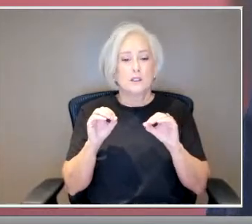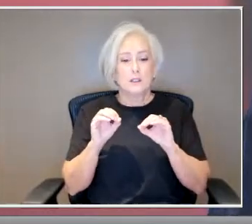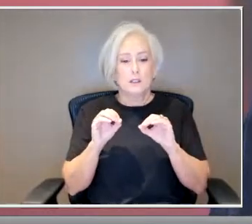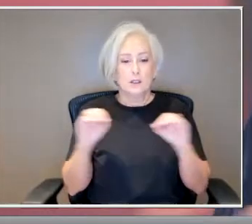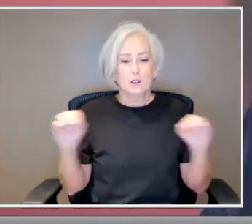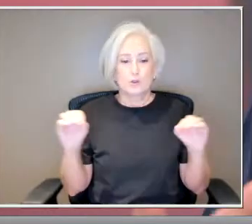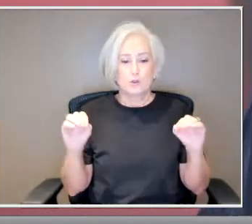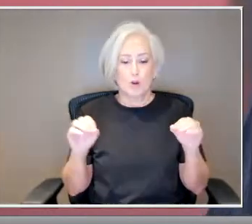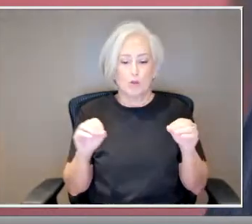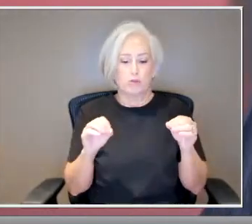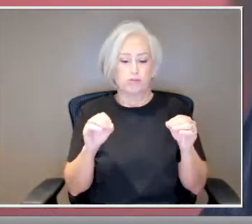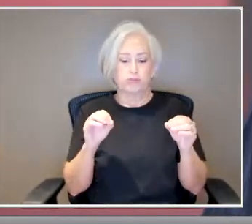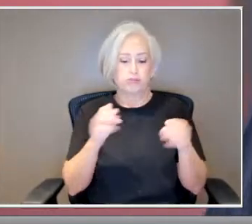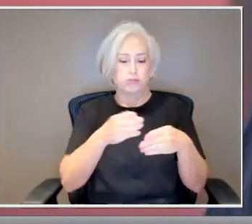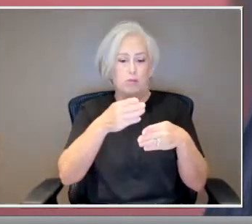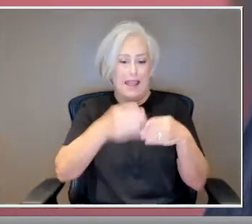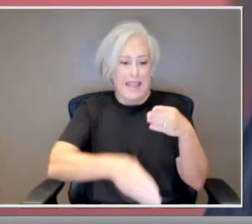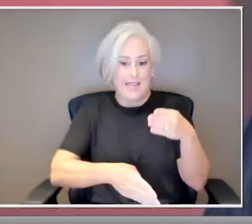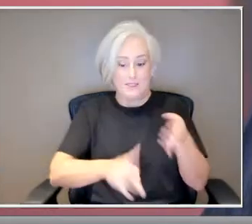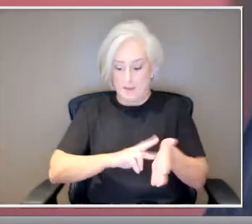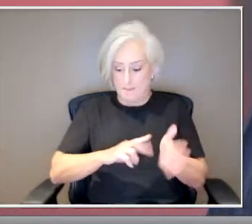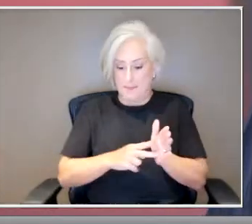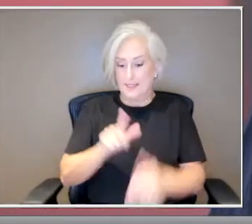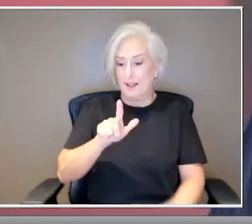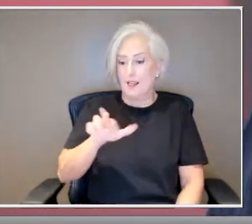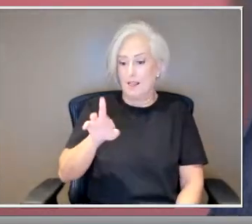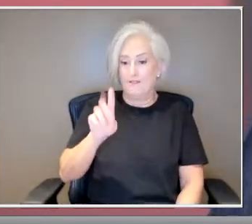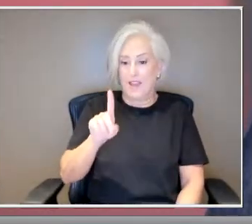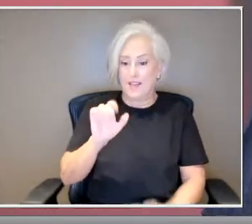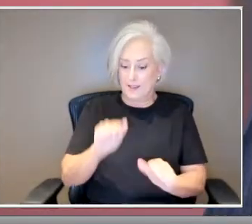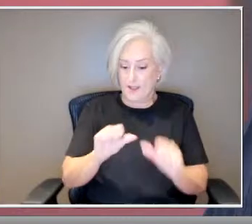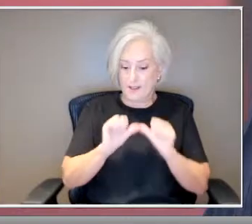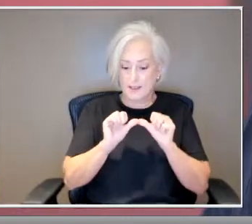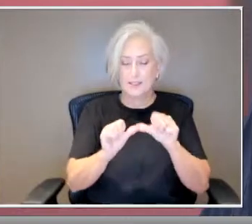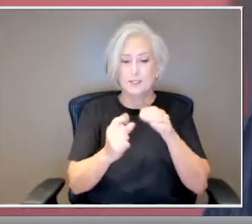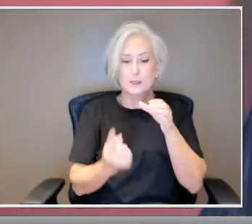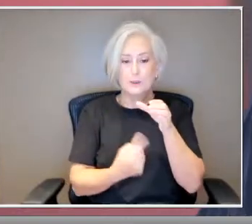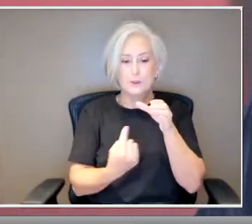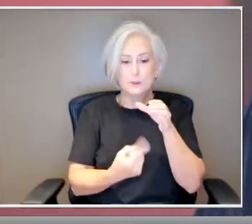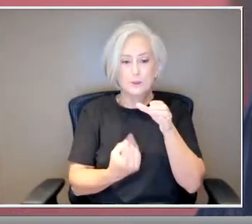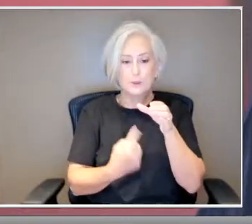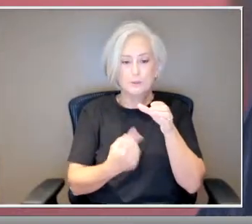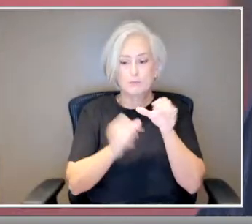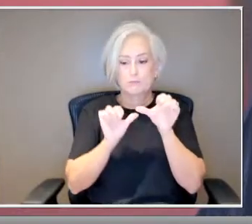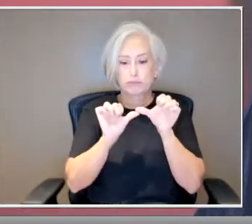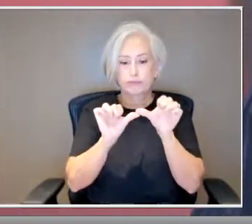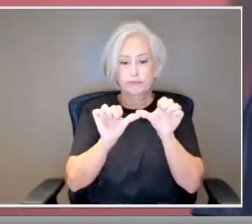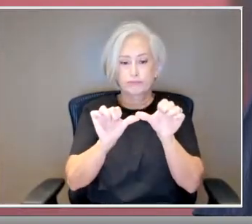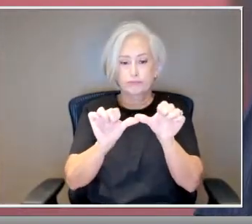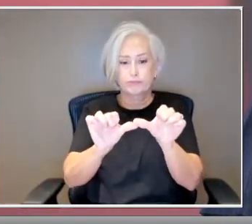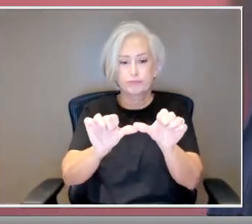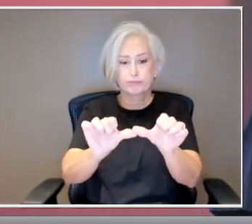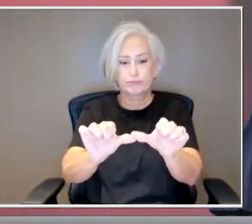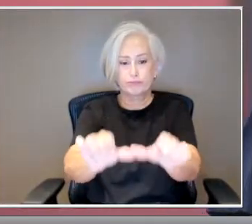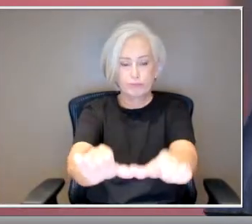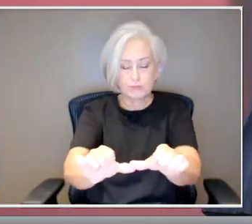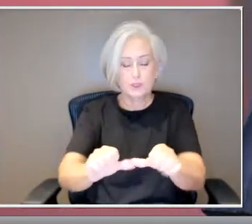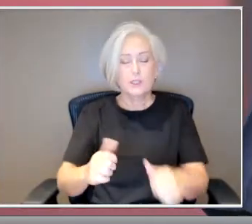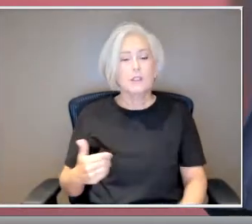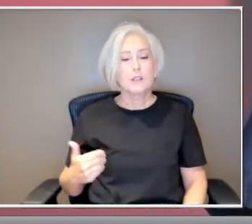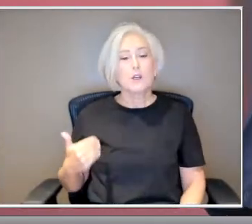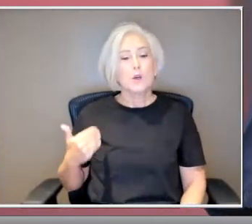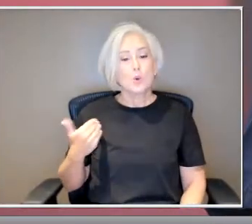endpoint. Theoretically, these pumps should continue to spin, and great. And there's no. We have people